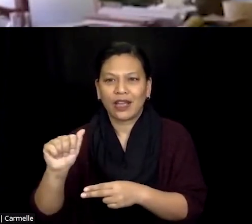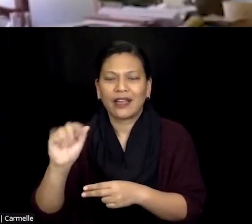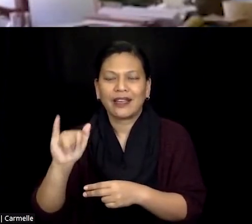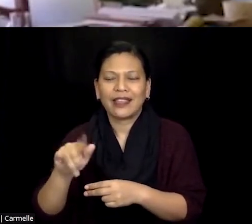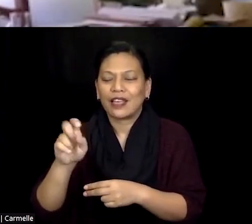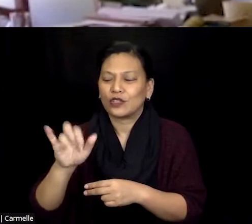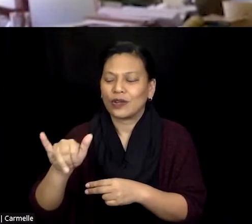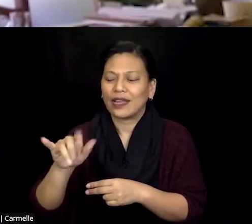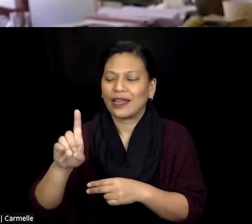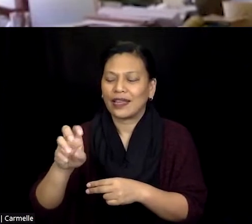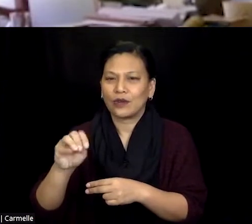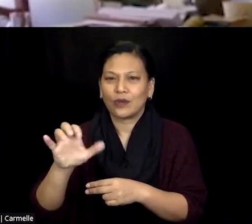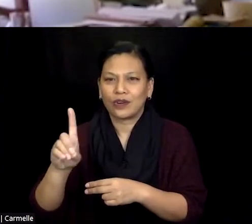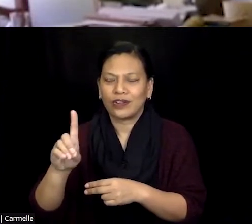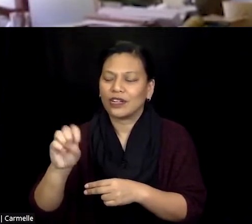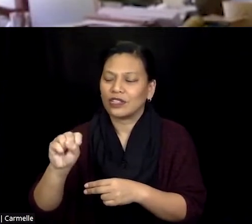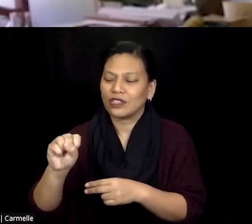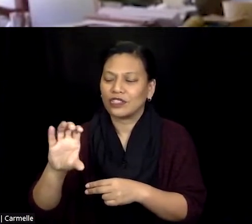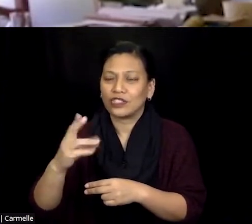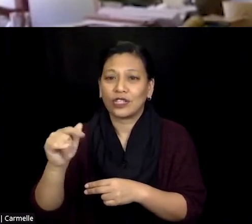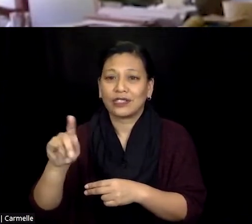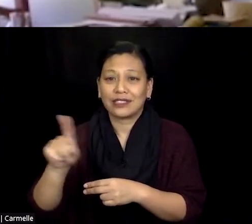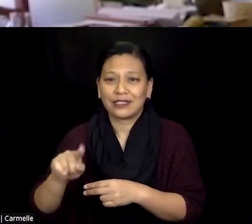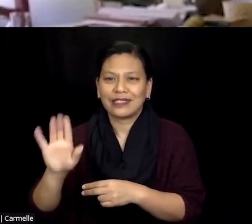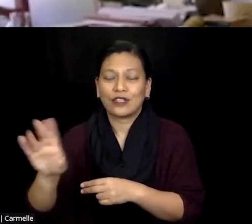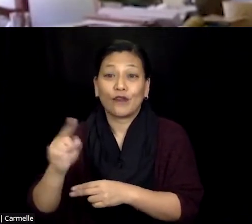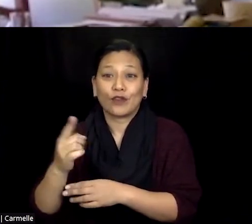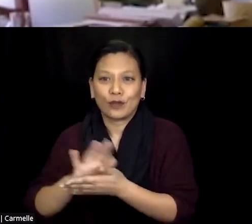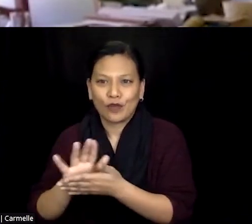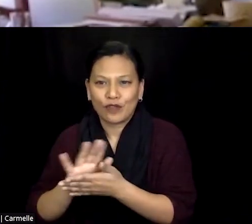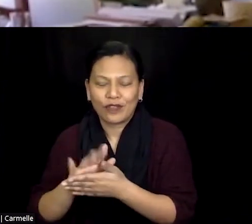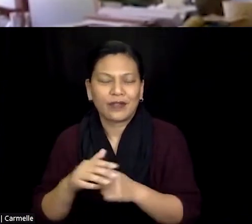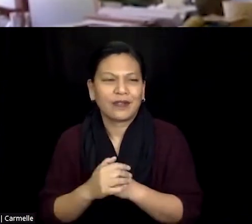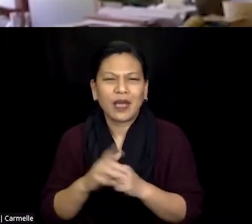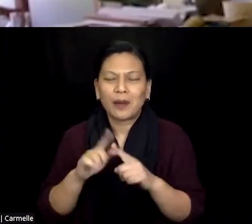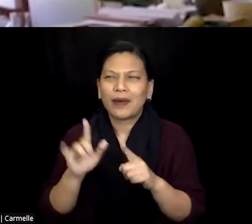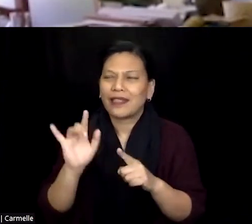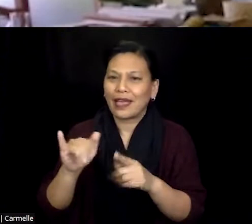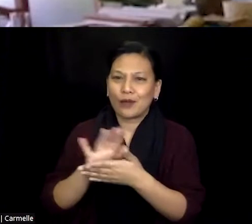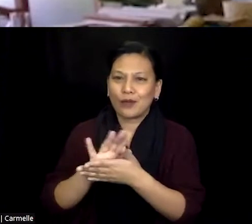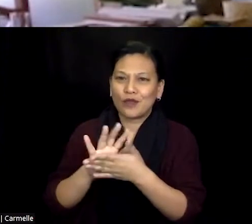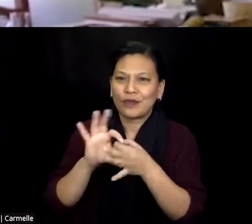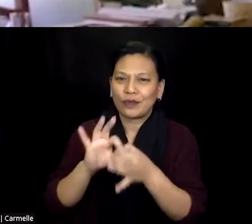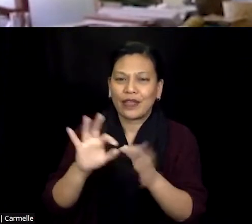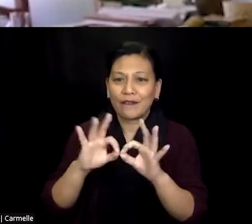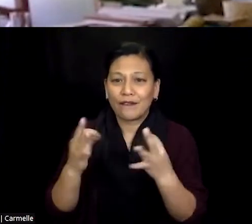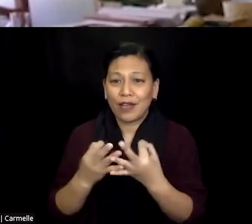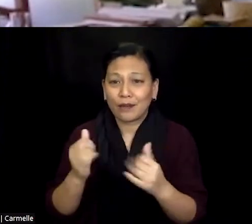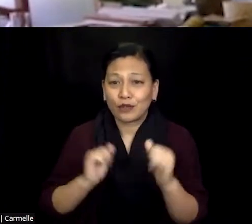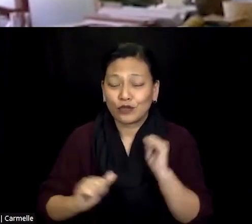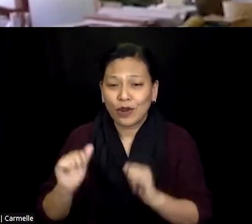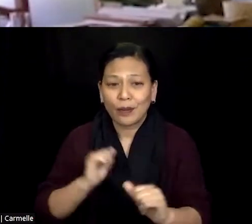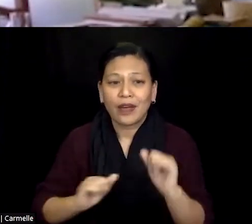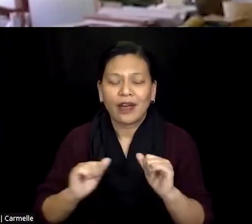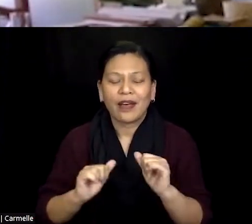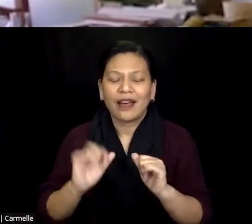Schultz's first movie, and it's shot in a backyard for nothing, but it was this kind of family drama. And that was the